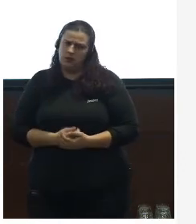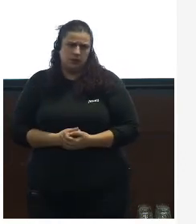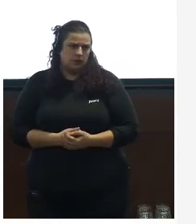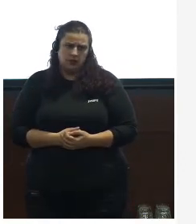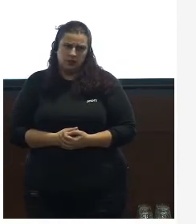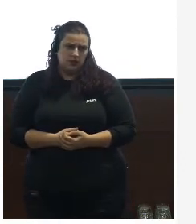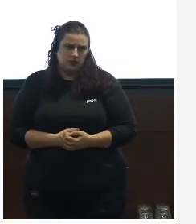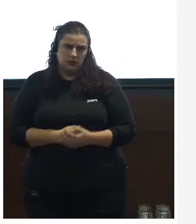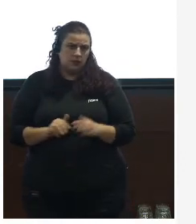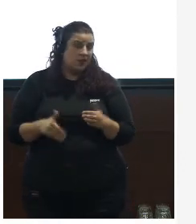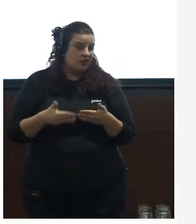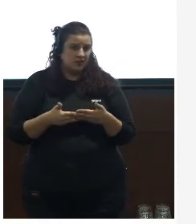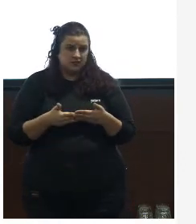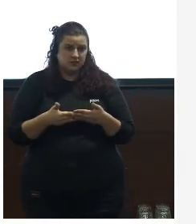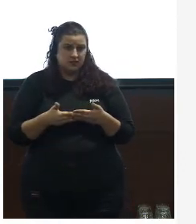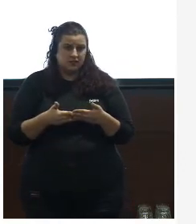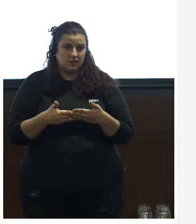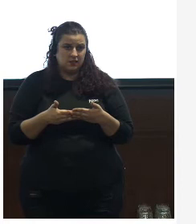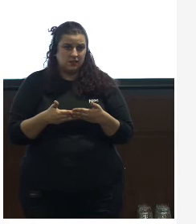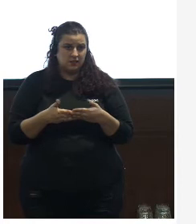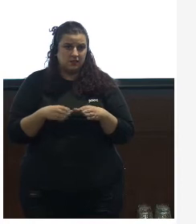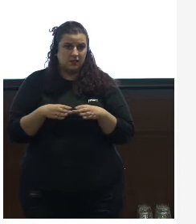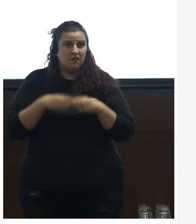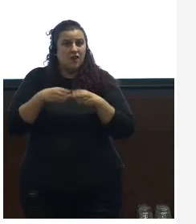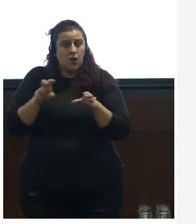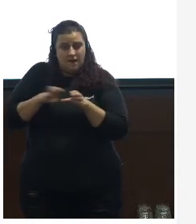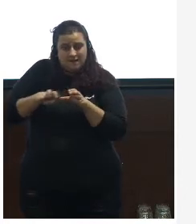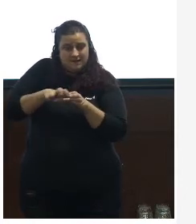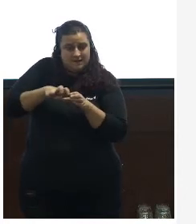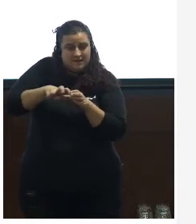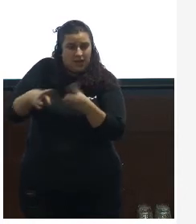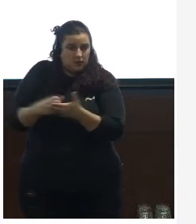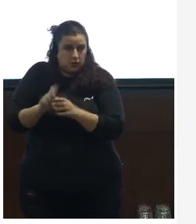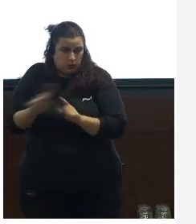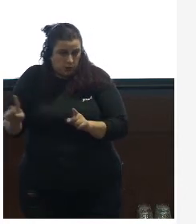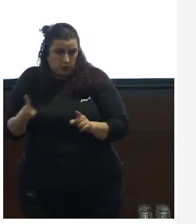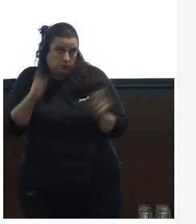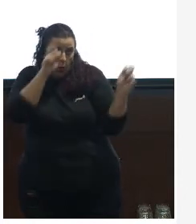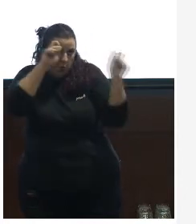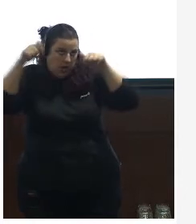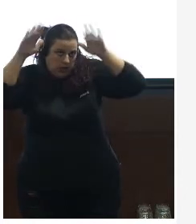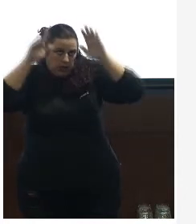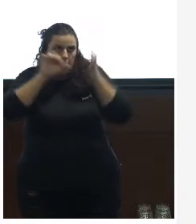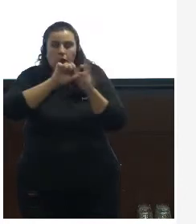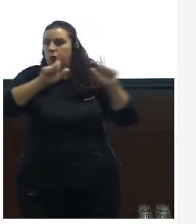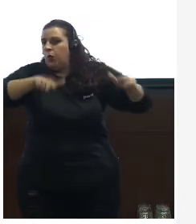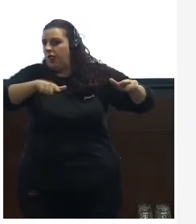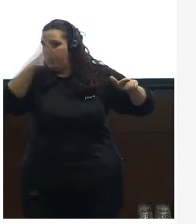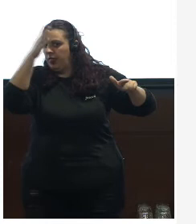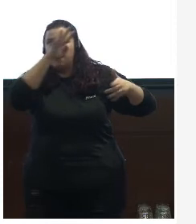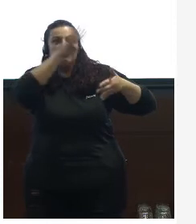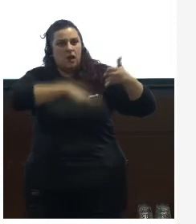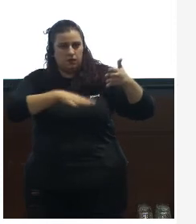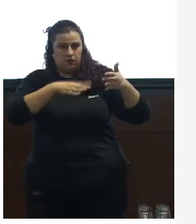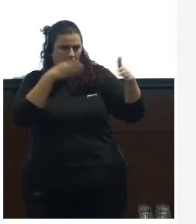there is no one-size-fits-all. If I only look at Barcelona, for instance, being one of the most accessible destinations in Europe,